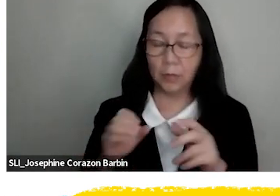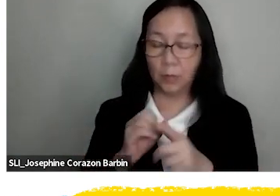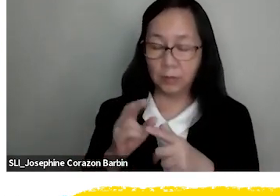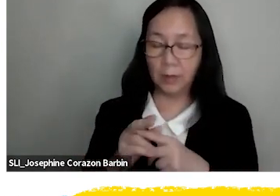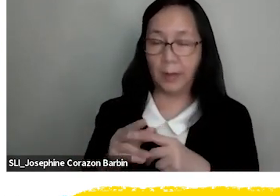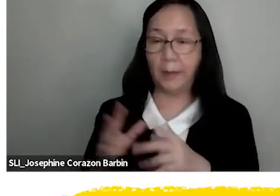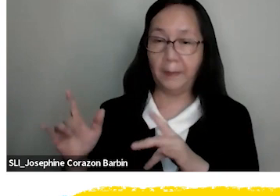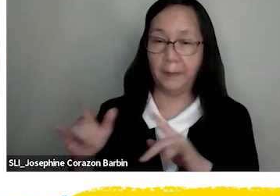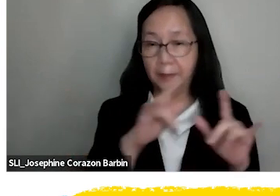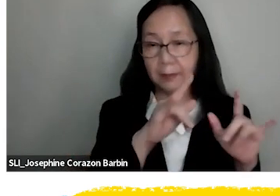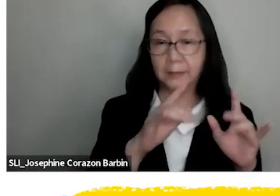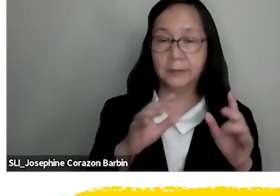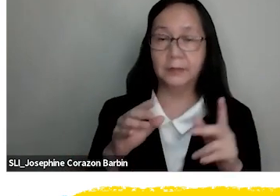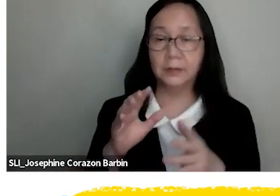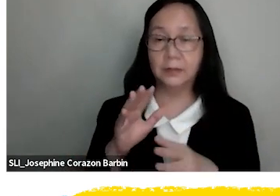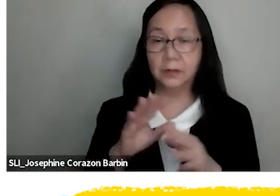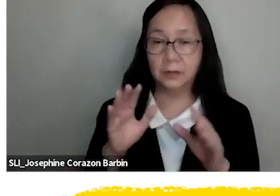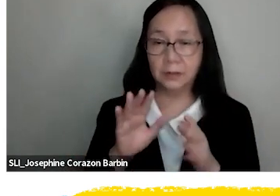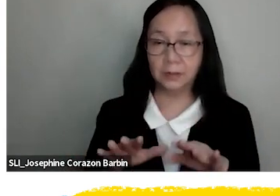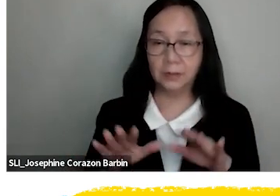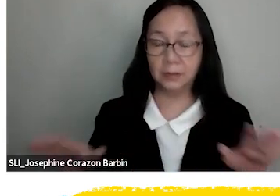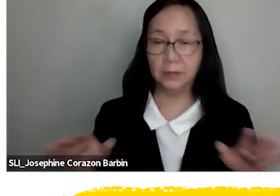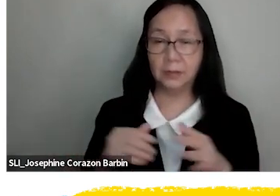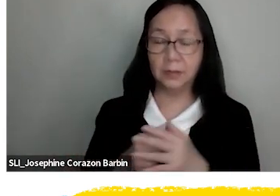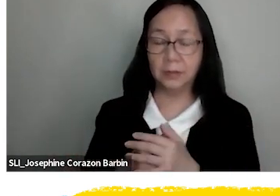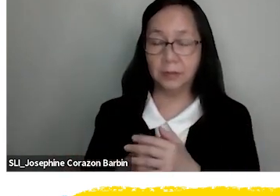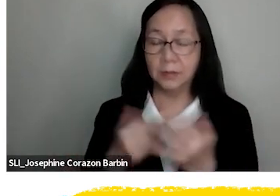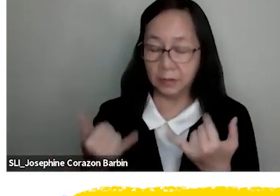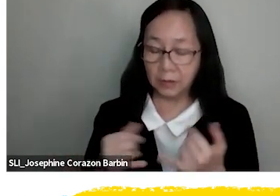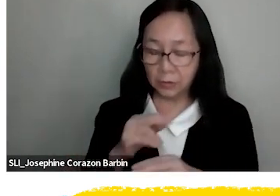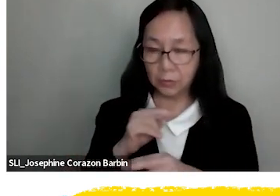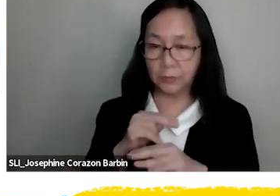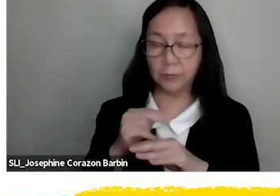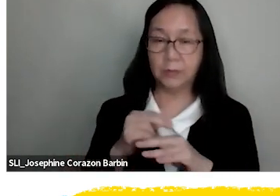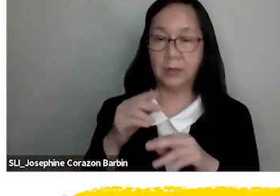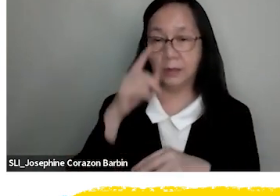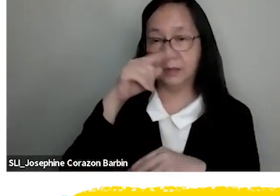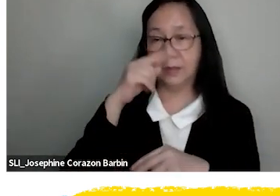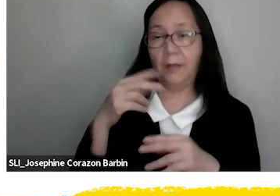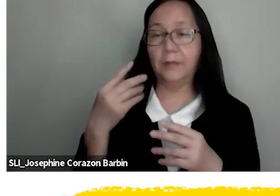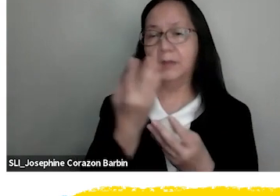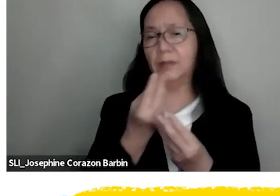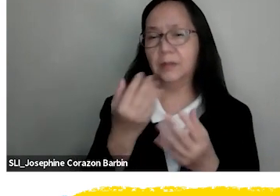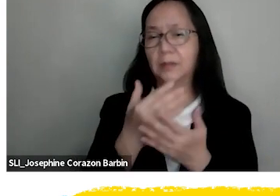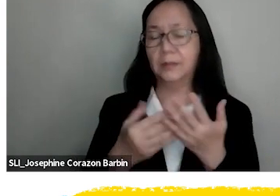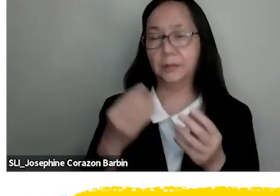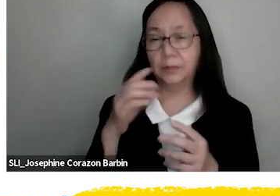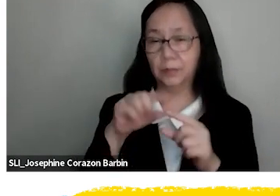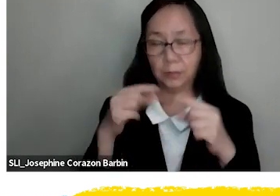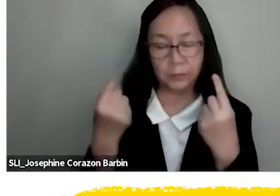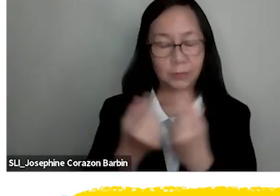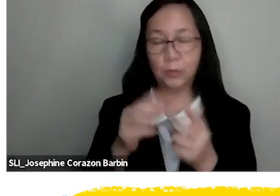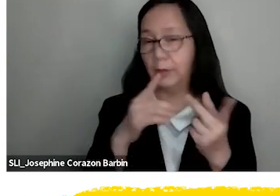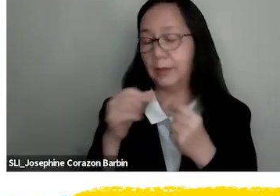children as well. The national consultation in Thailand was done with several groups, and we do it not